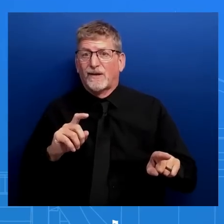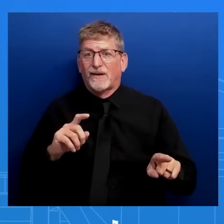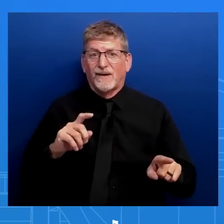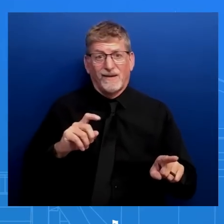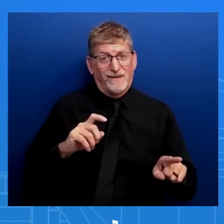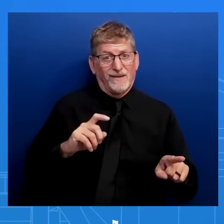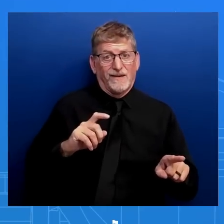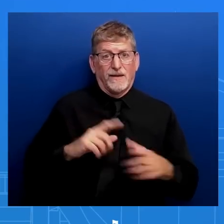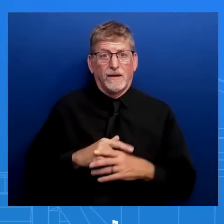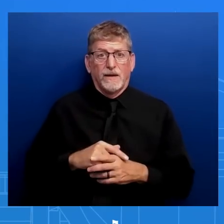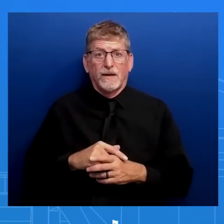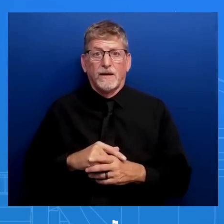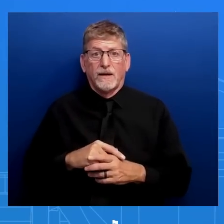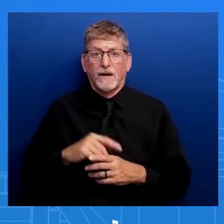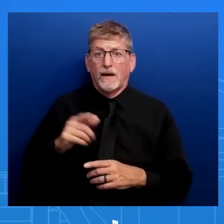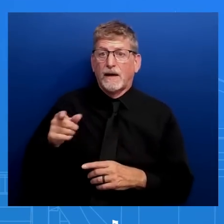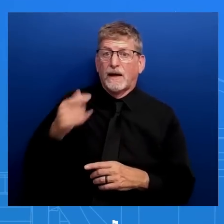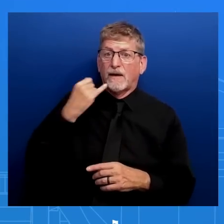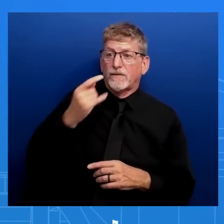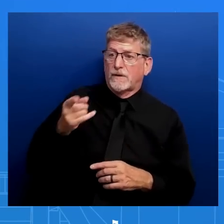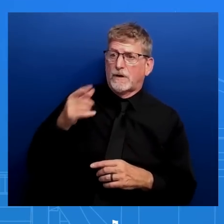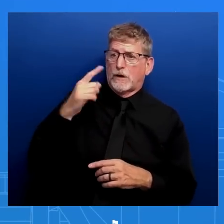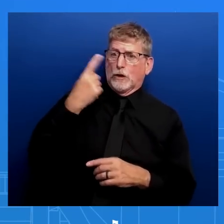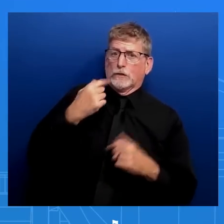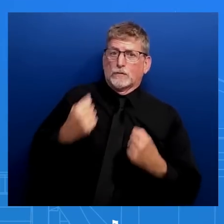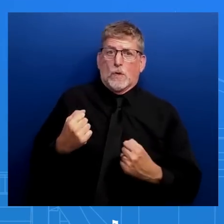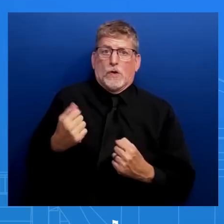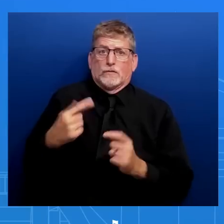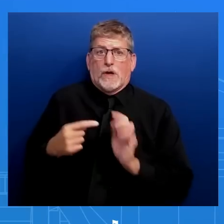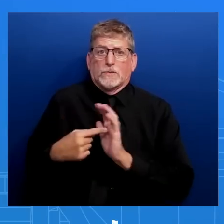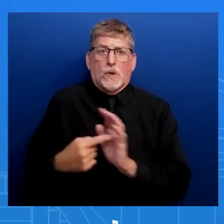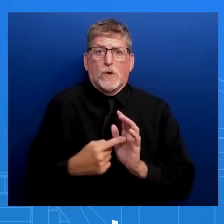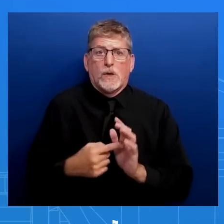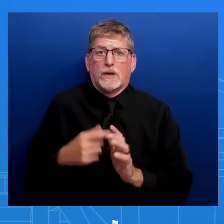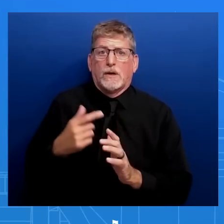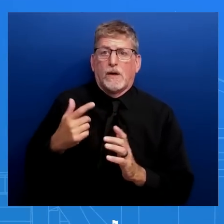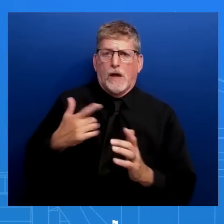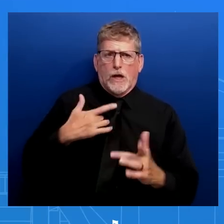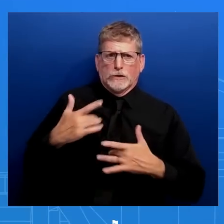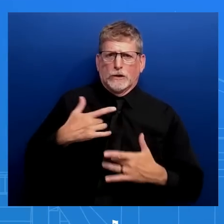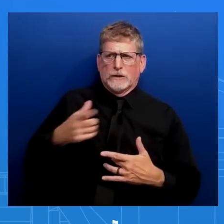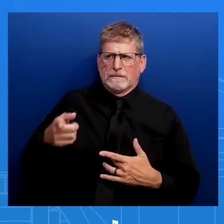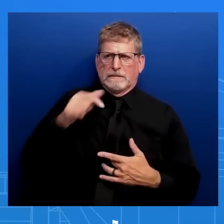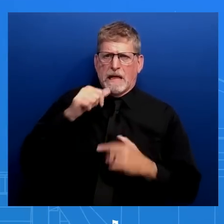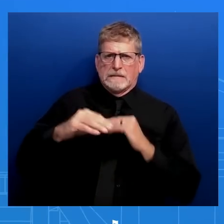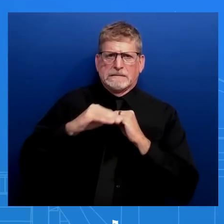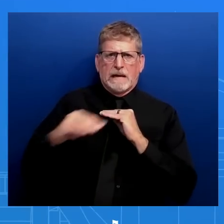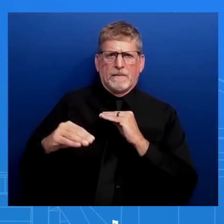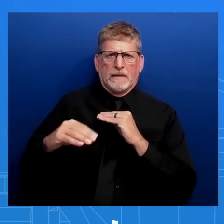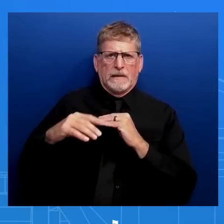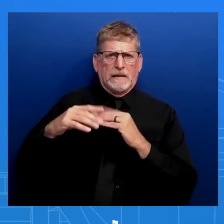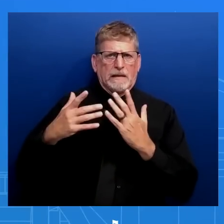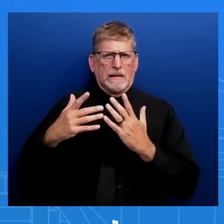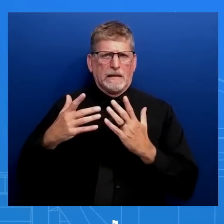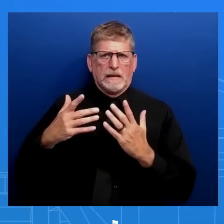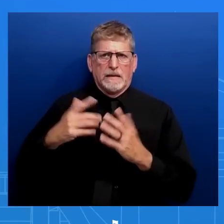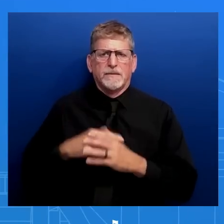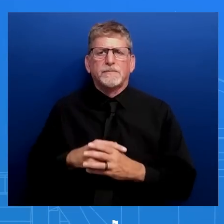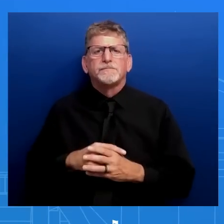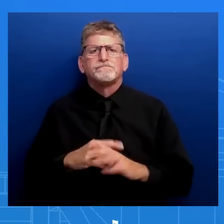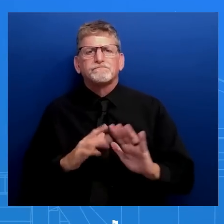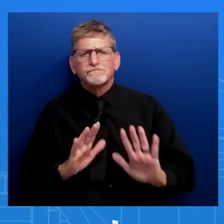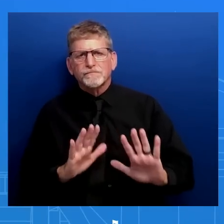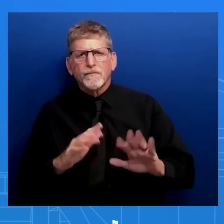your concern about instability? I think you got to take a broader view of that, April. I mean, the reason we would be concerned